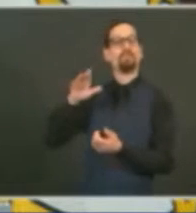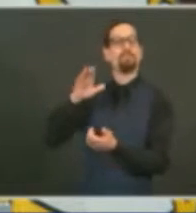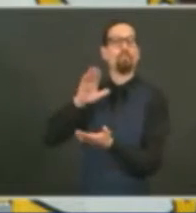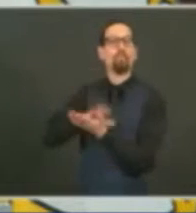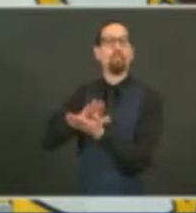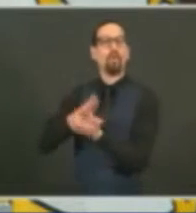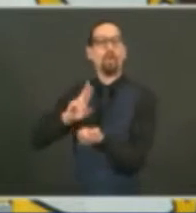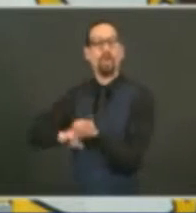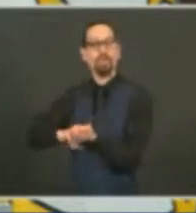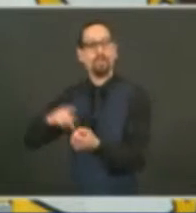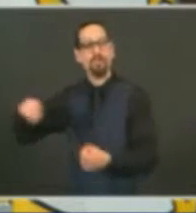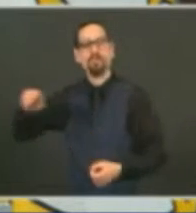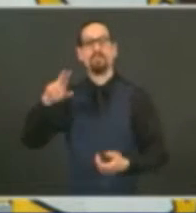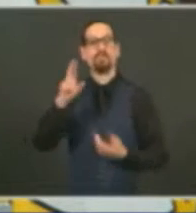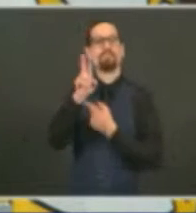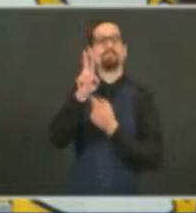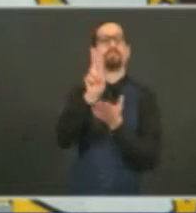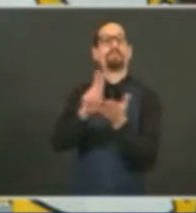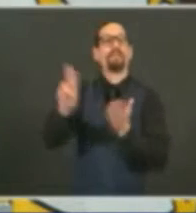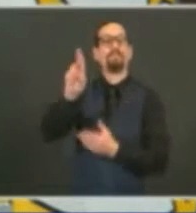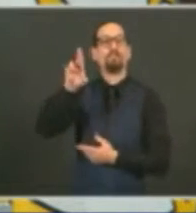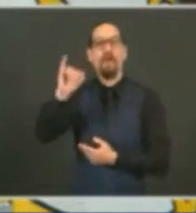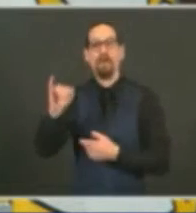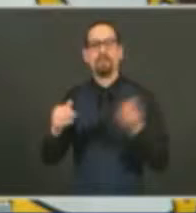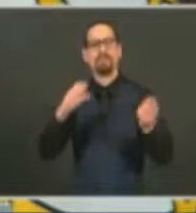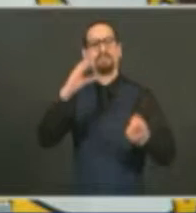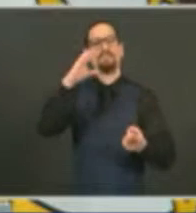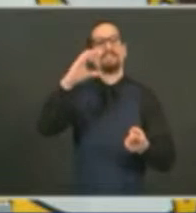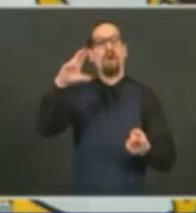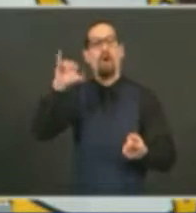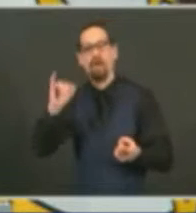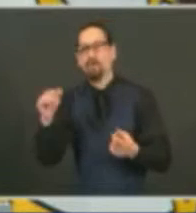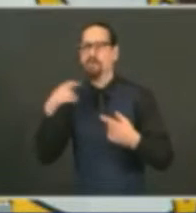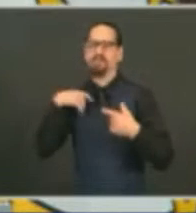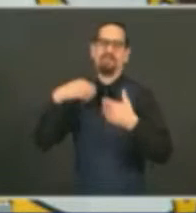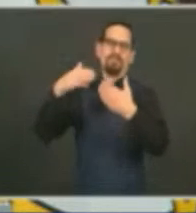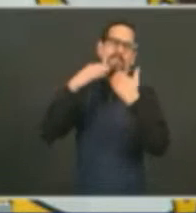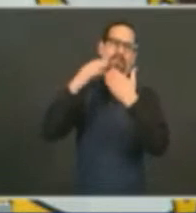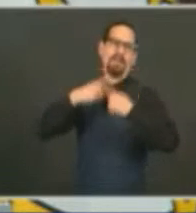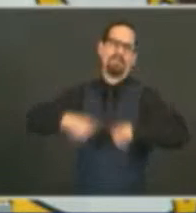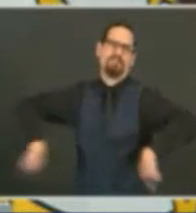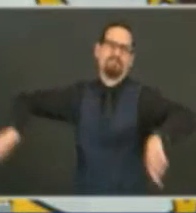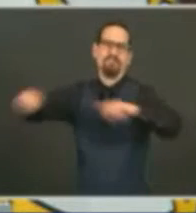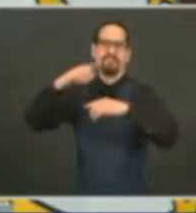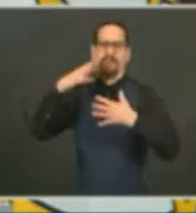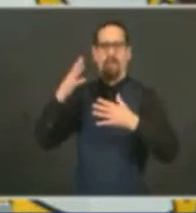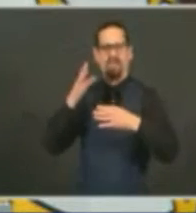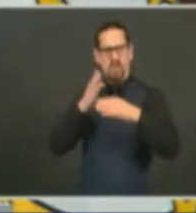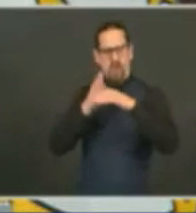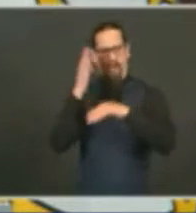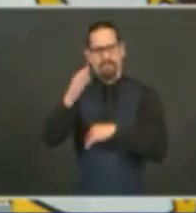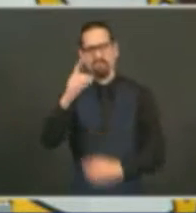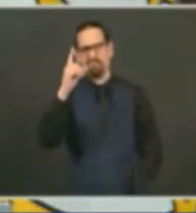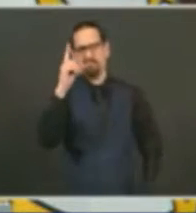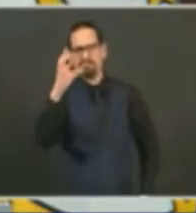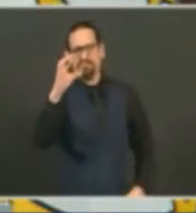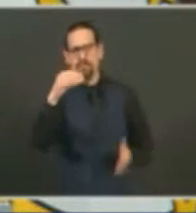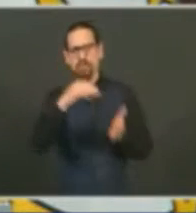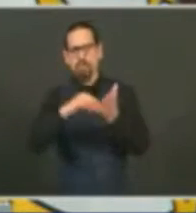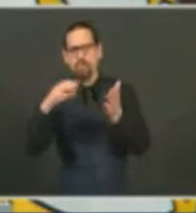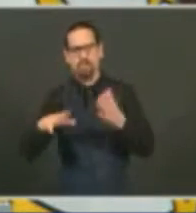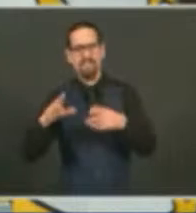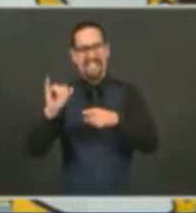CCRI, and Rhode Island College. We have over 100 student nurse interns and over 125